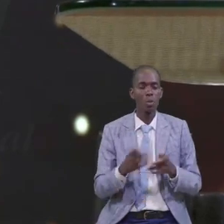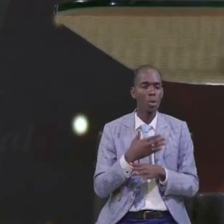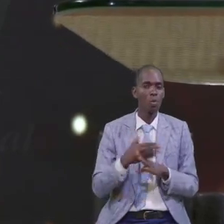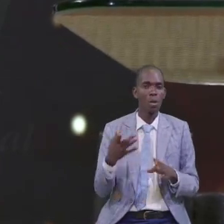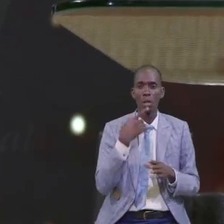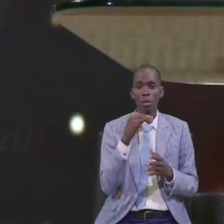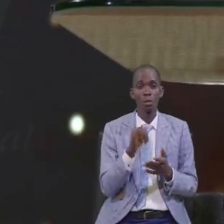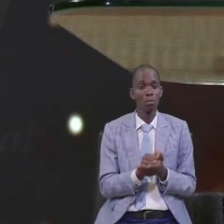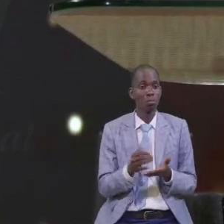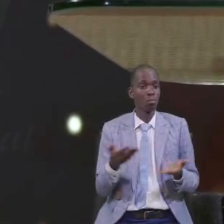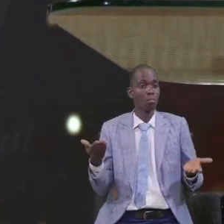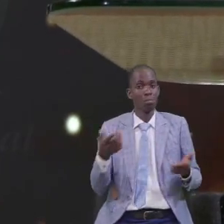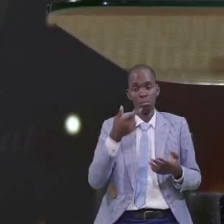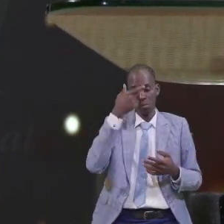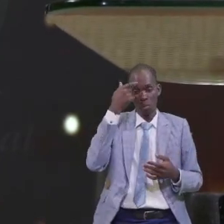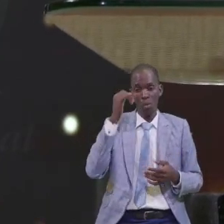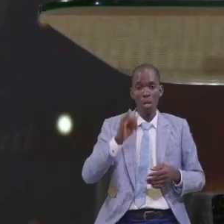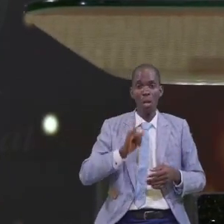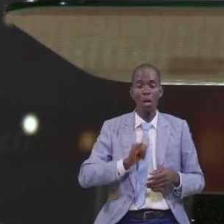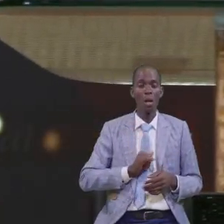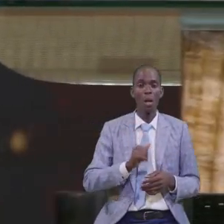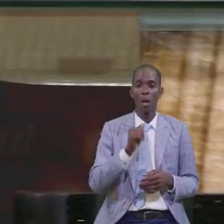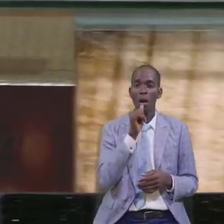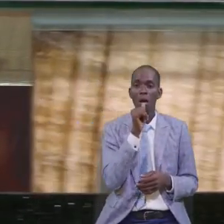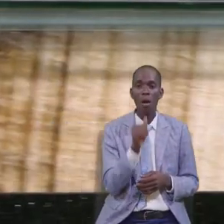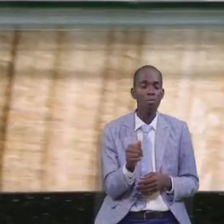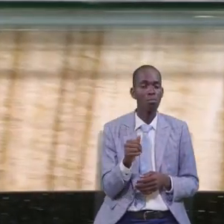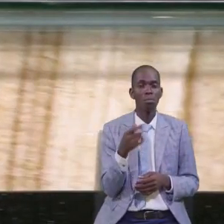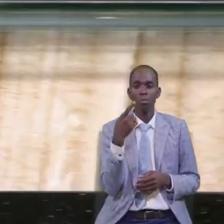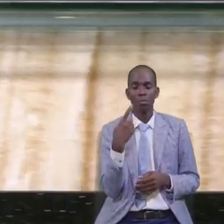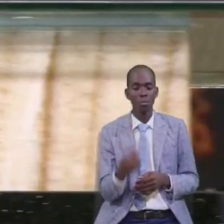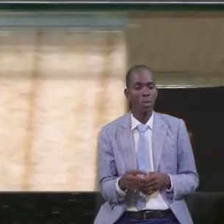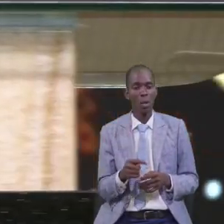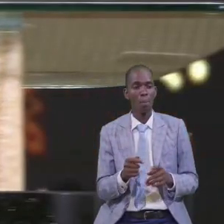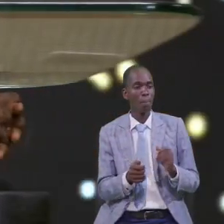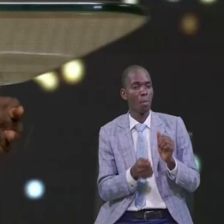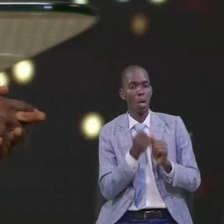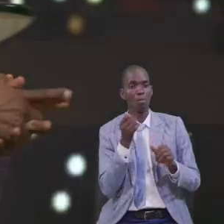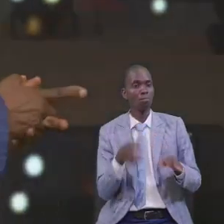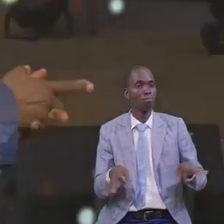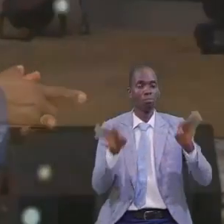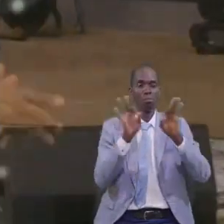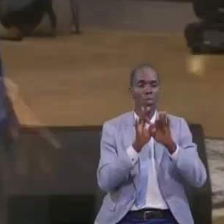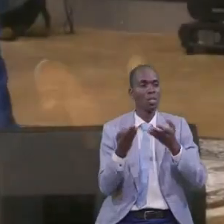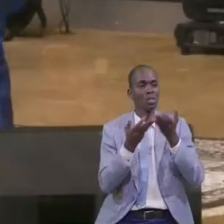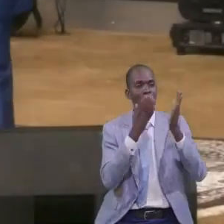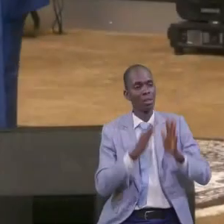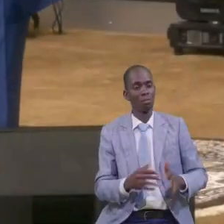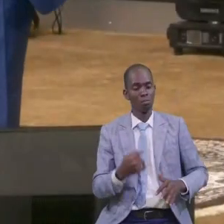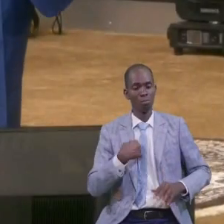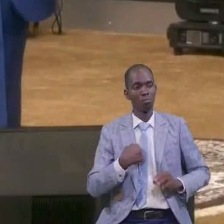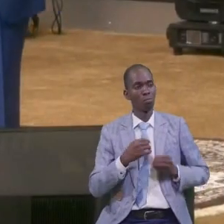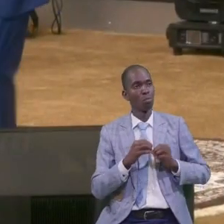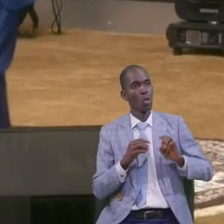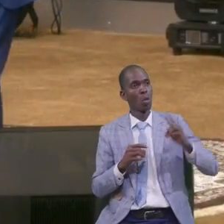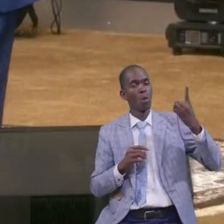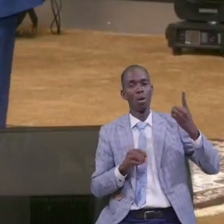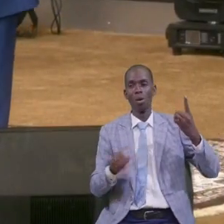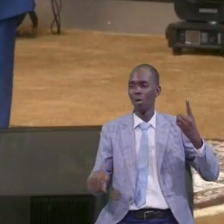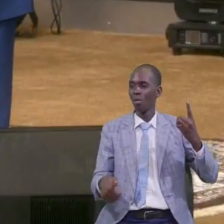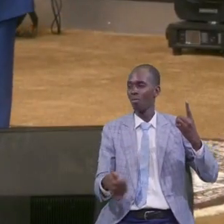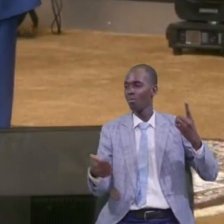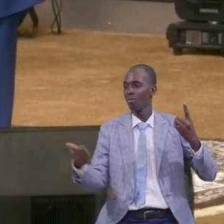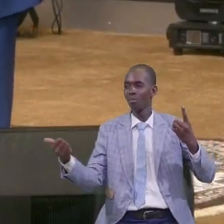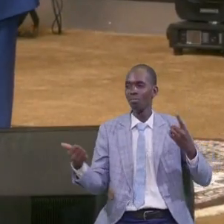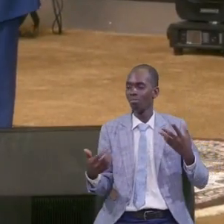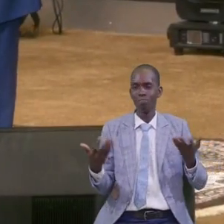say, because I am the main servant and all the other people, if they don't like the way